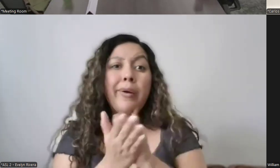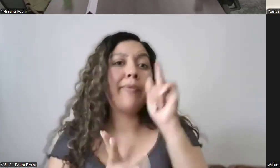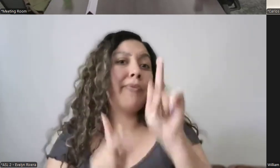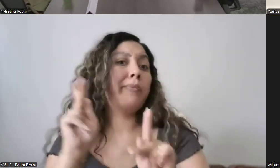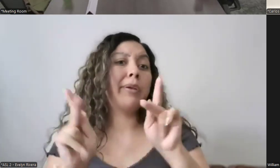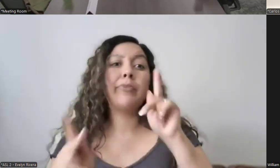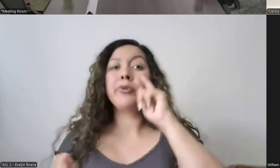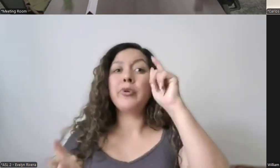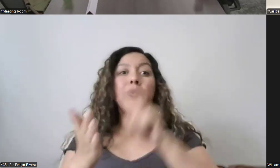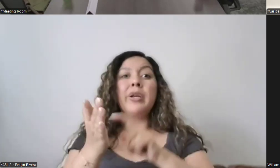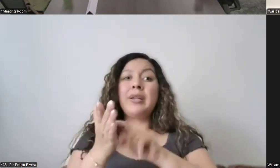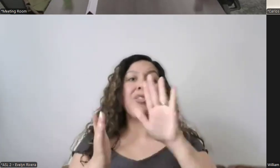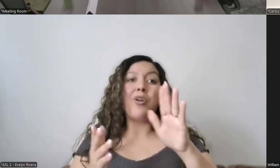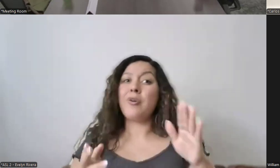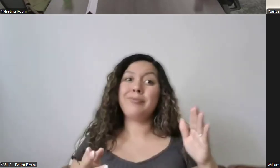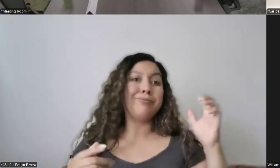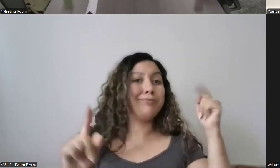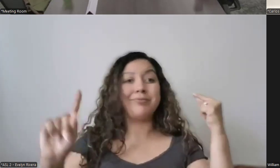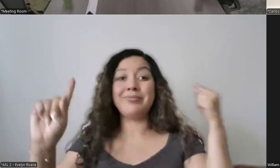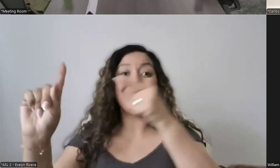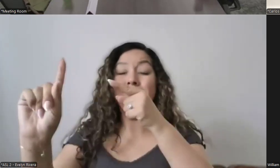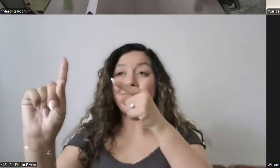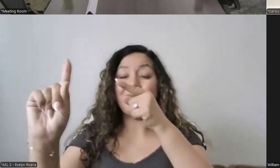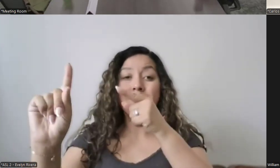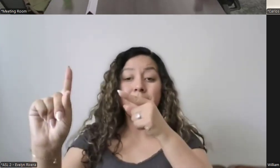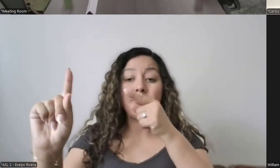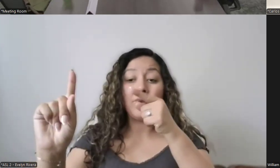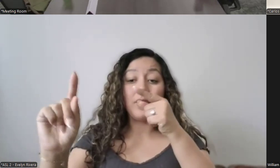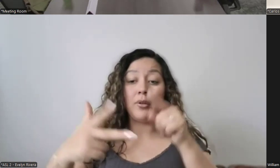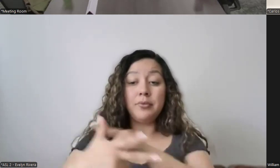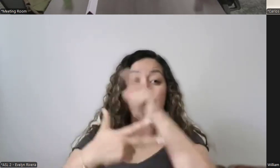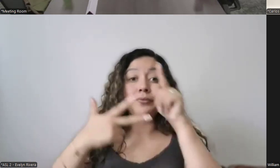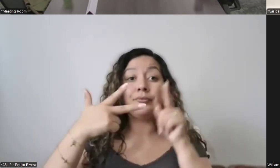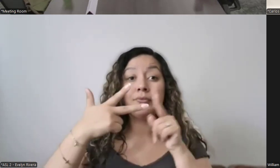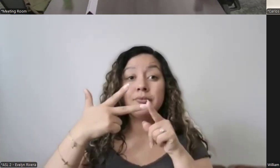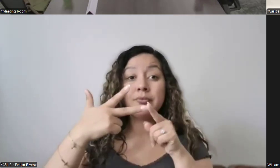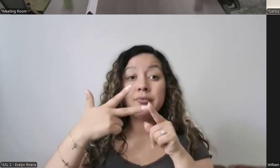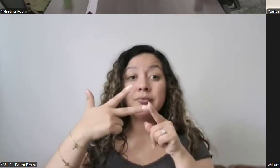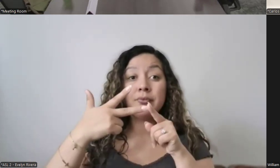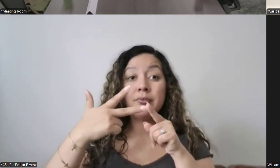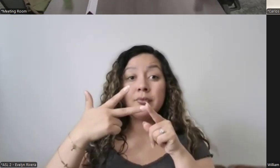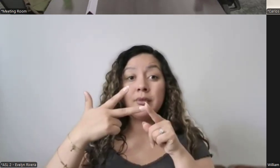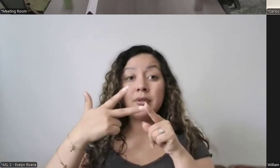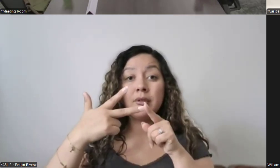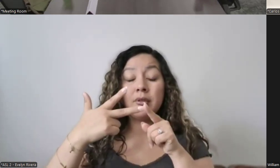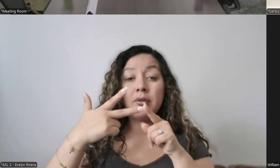highest goals. Uh, Three, the changes that occur in